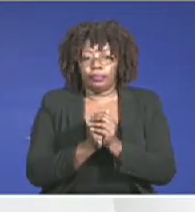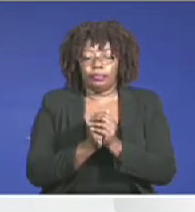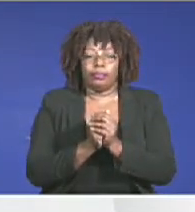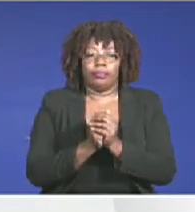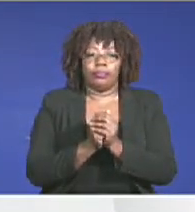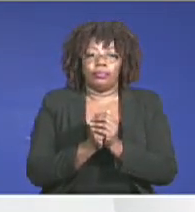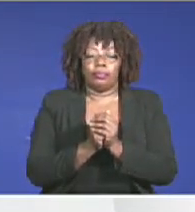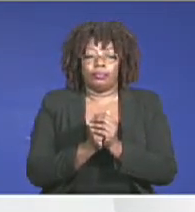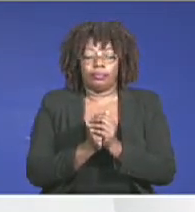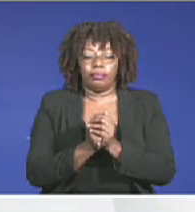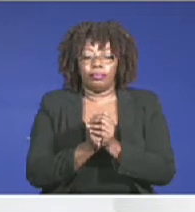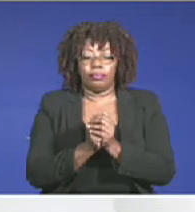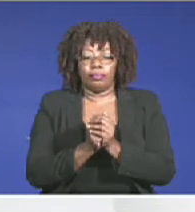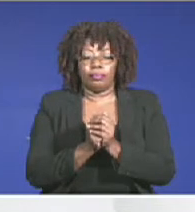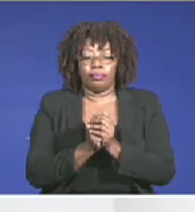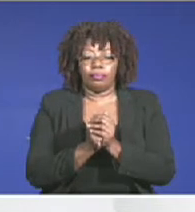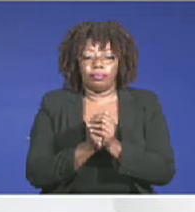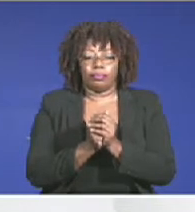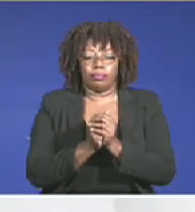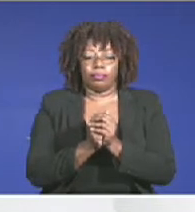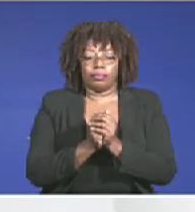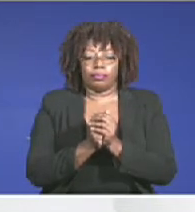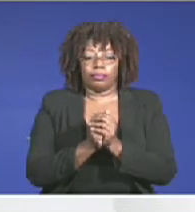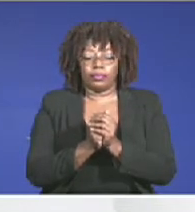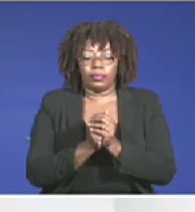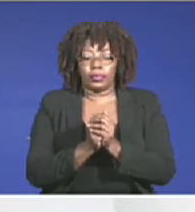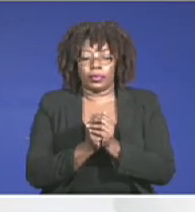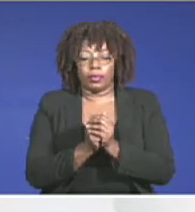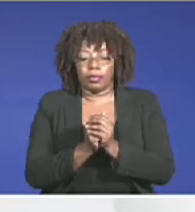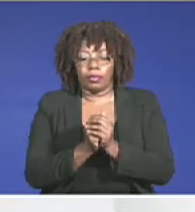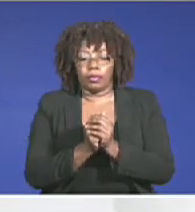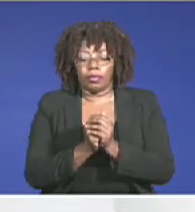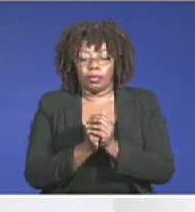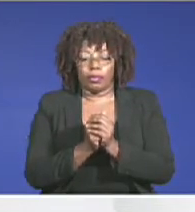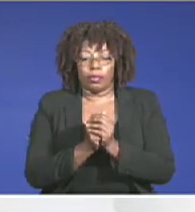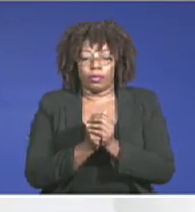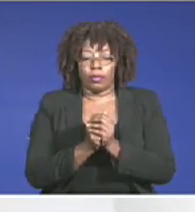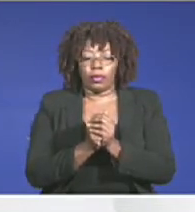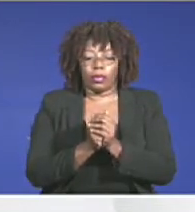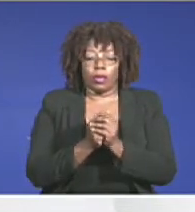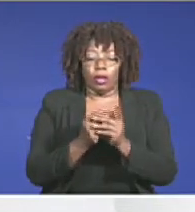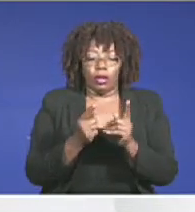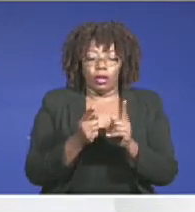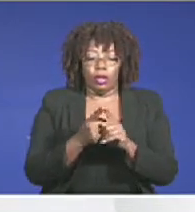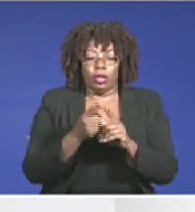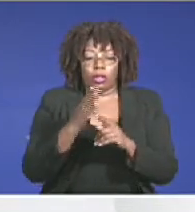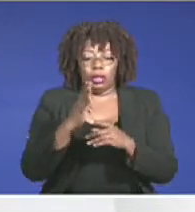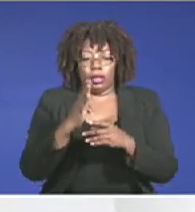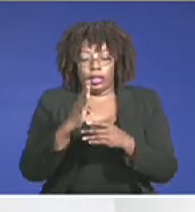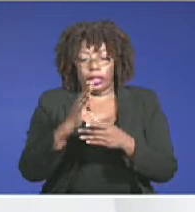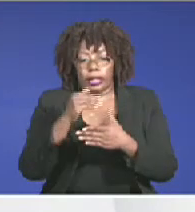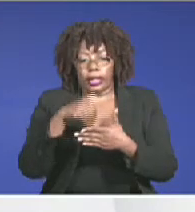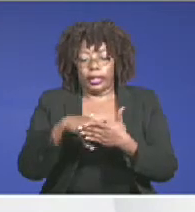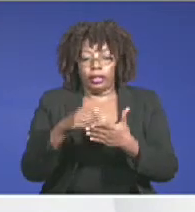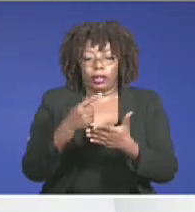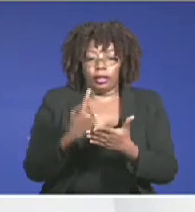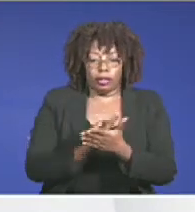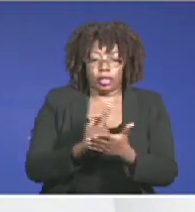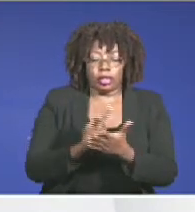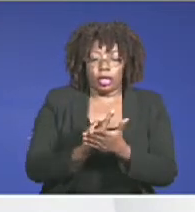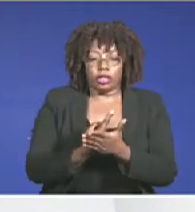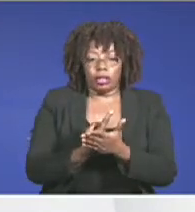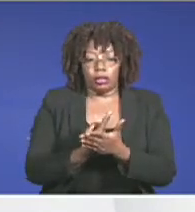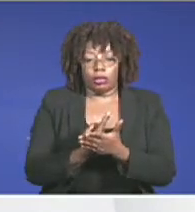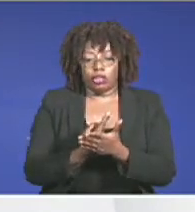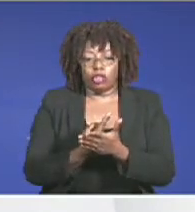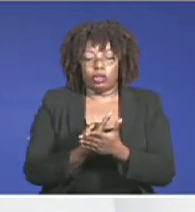to engage in a productive and constructive discussion with them. What we do not